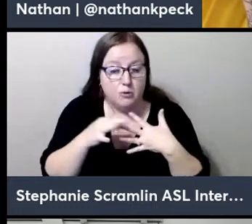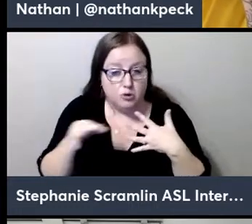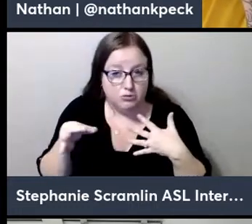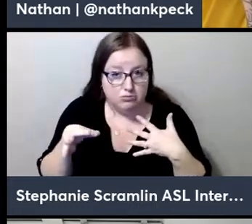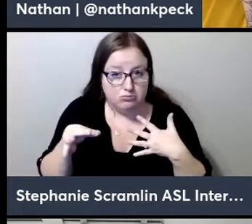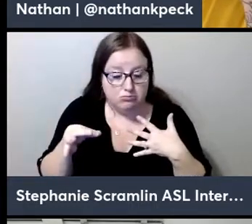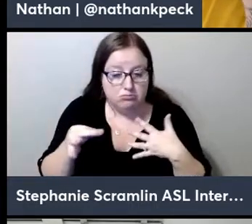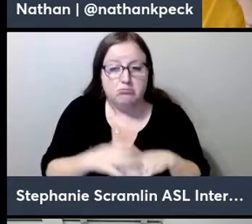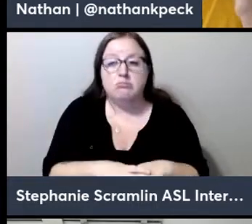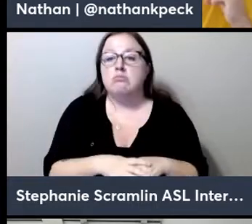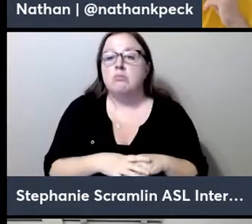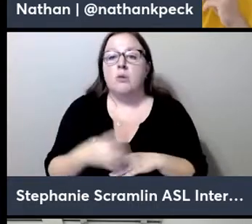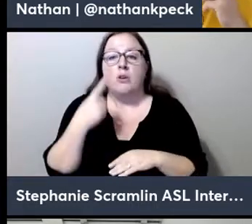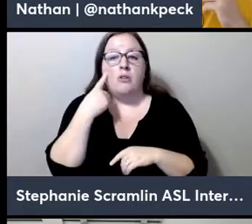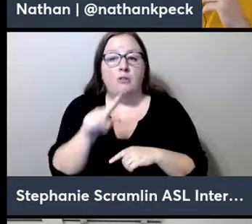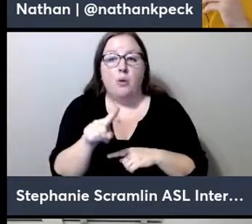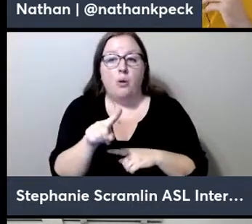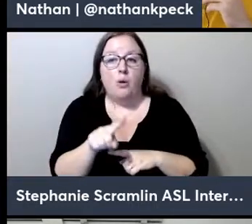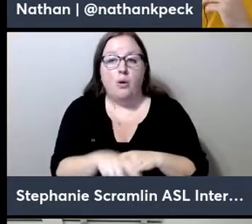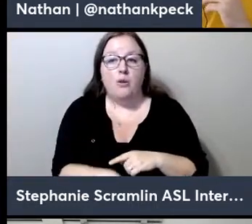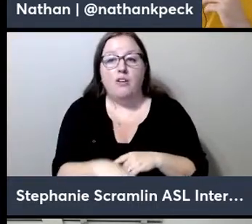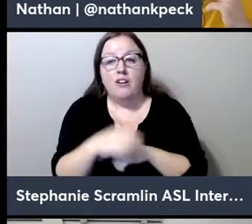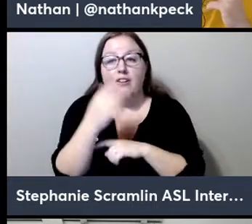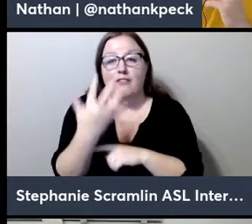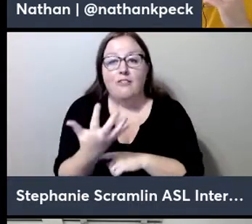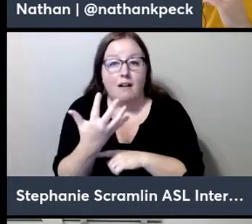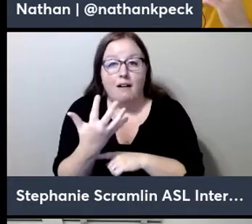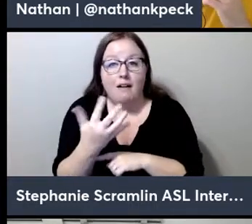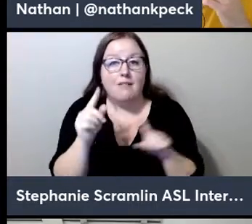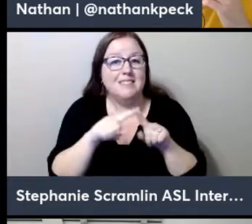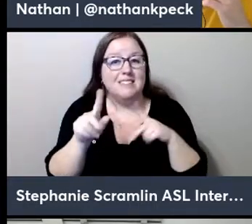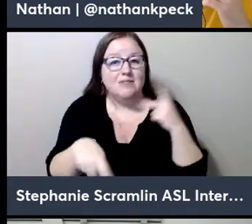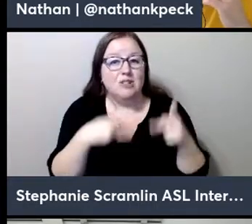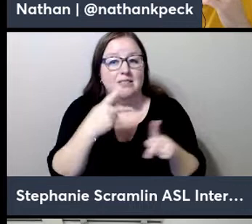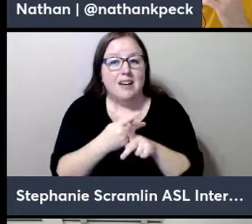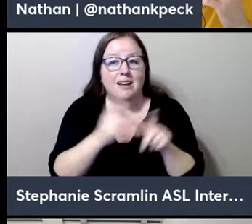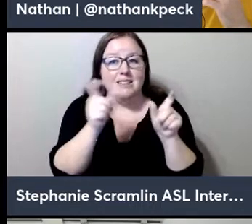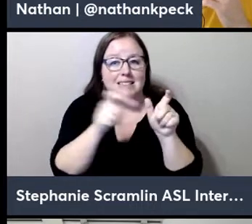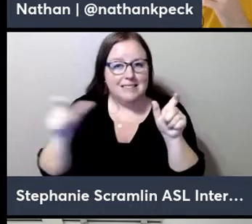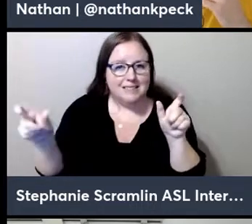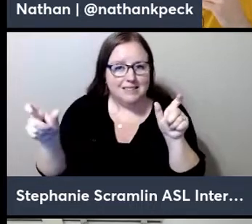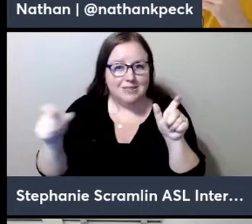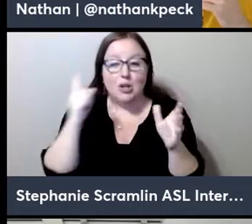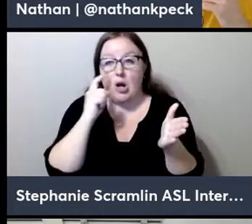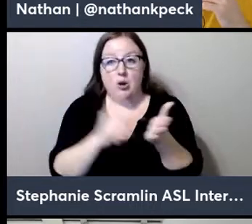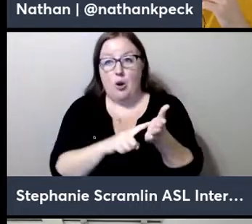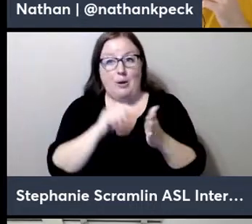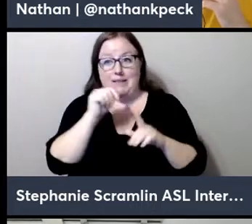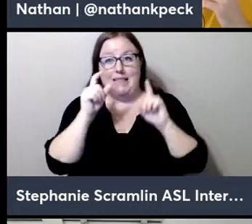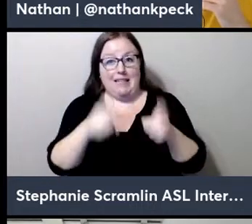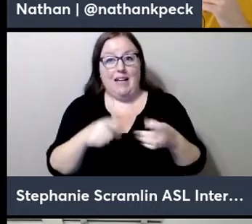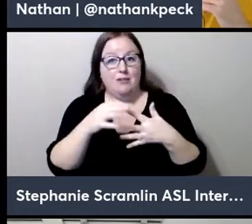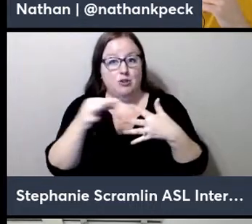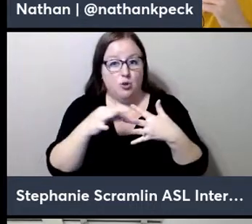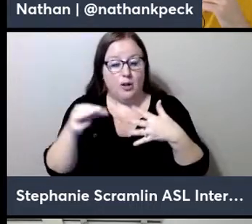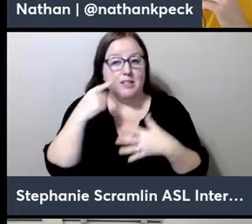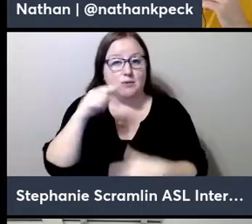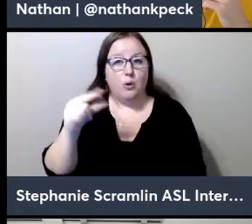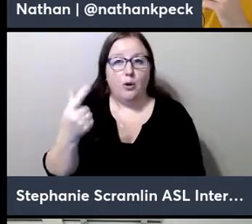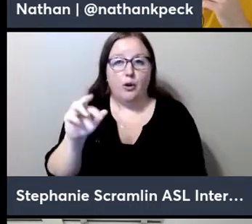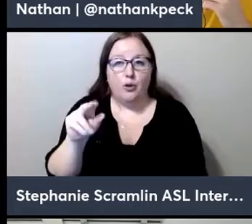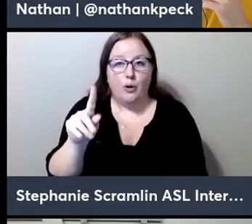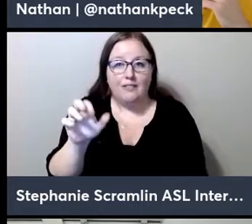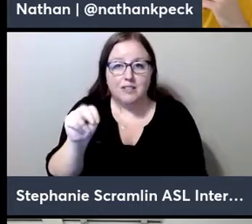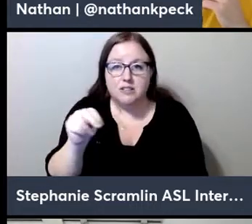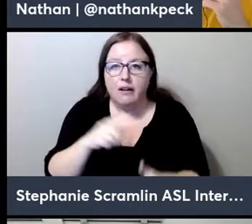right, to do 5 different types of instances. Notice I didn't give them a choice to do Graviton or